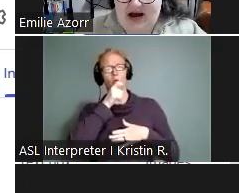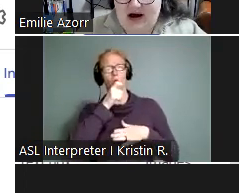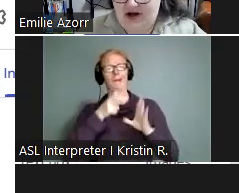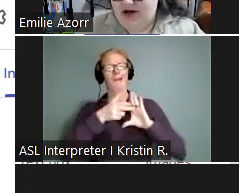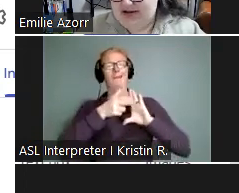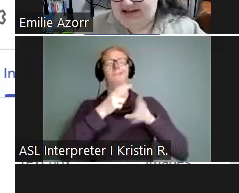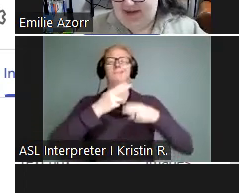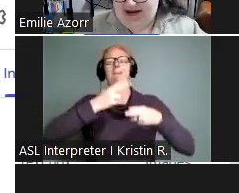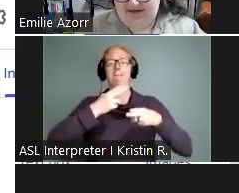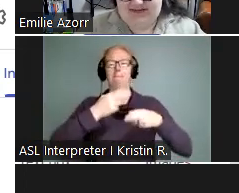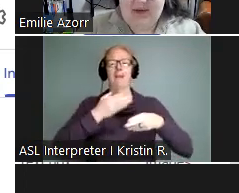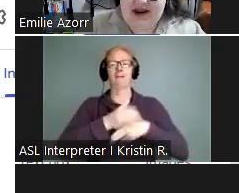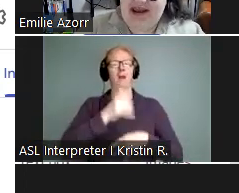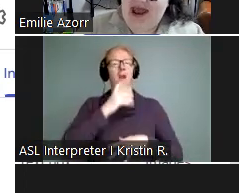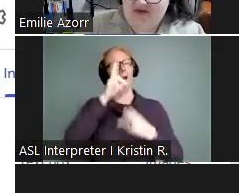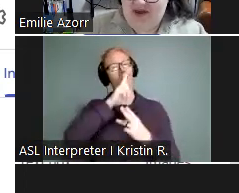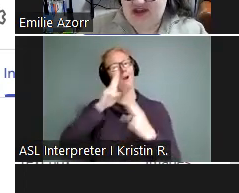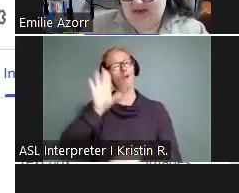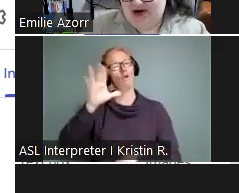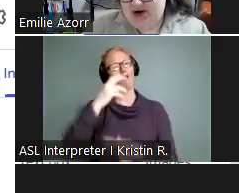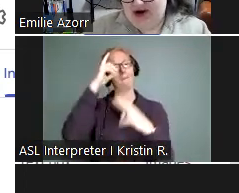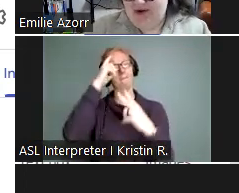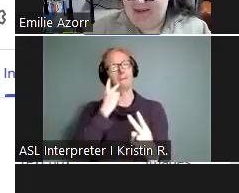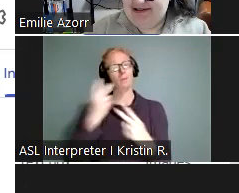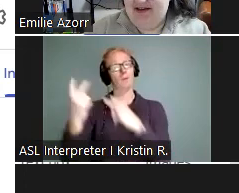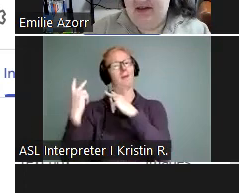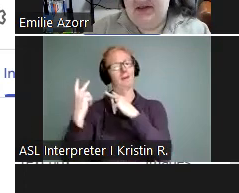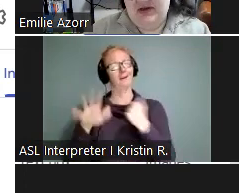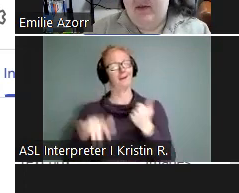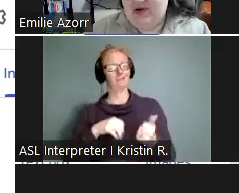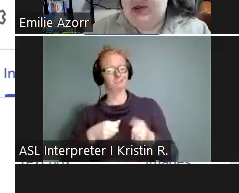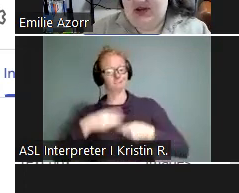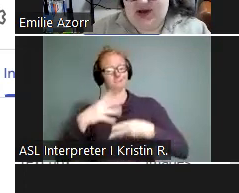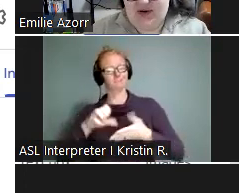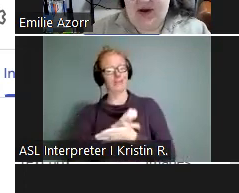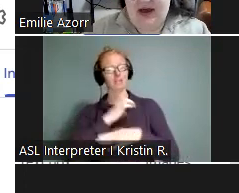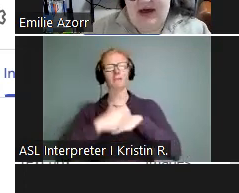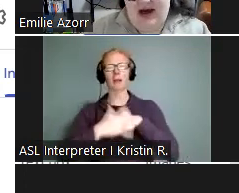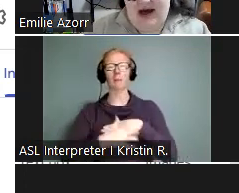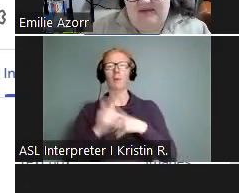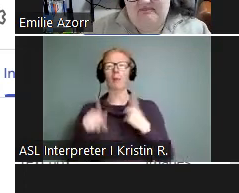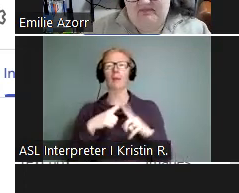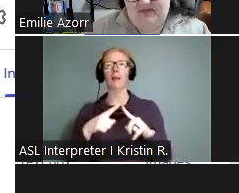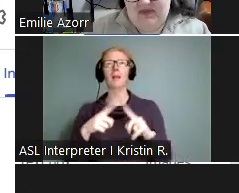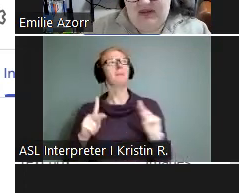we wanted to honor Lizzie McNeff's memory and have a page about her on our website so that folks could know